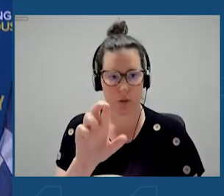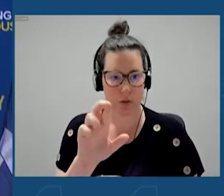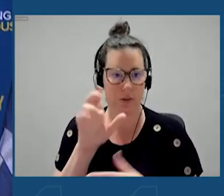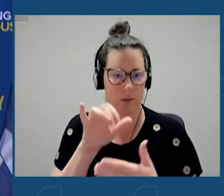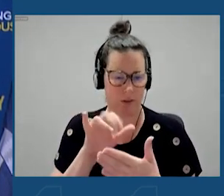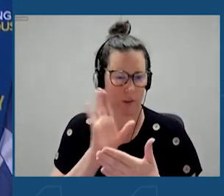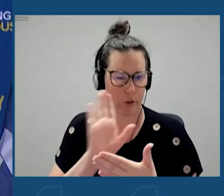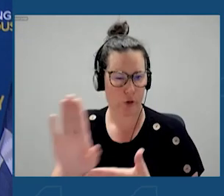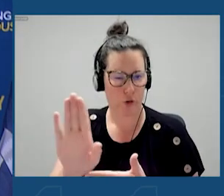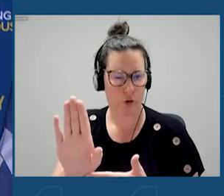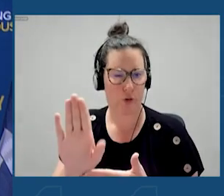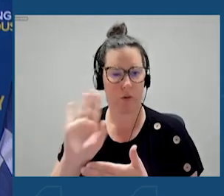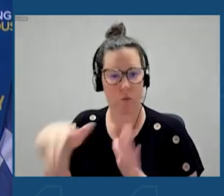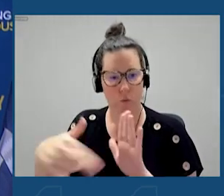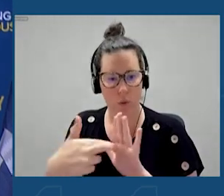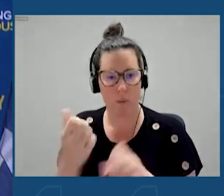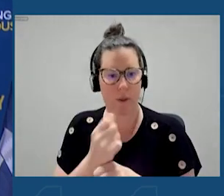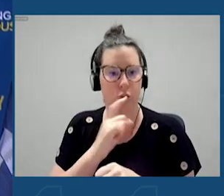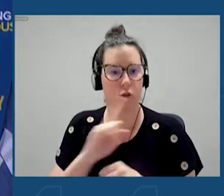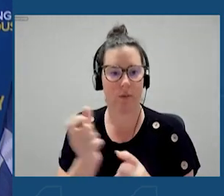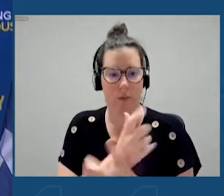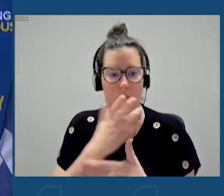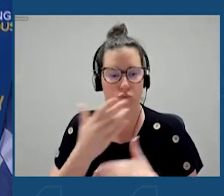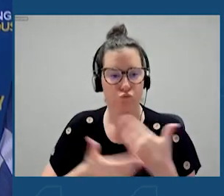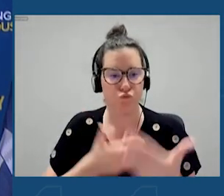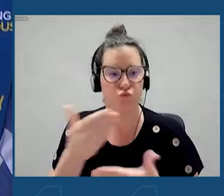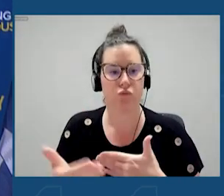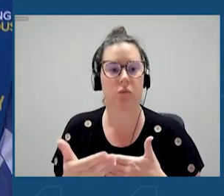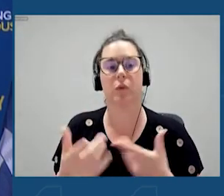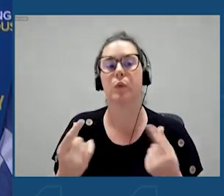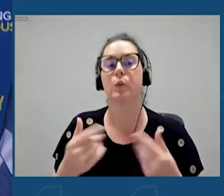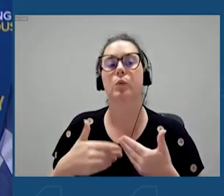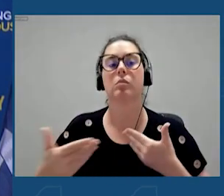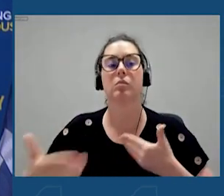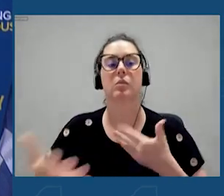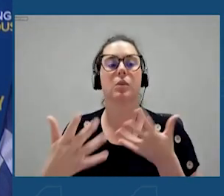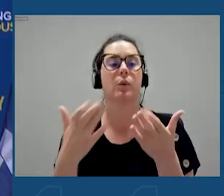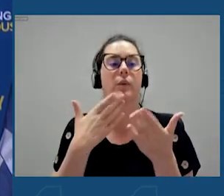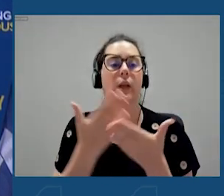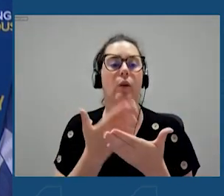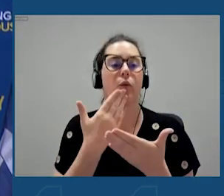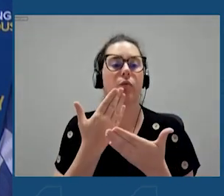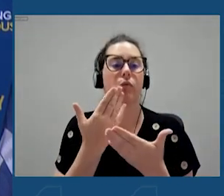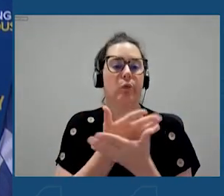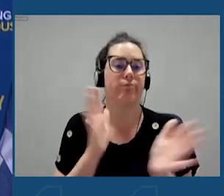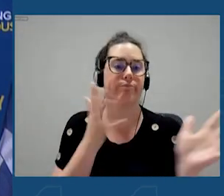role in making this happen and what we need to do next. I want to thank her. Let's give her a round of applause as well.